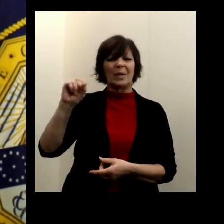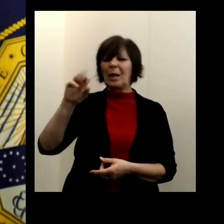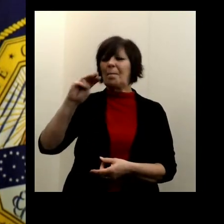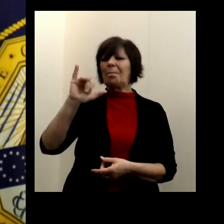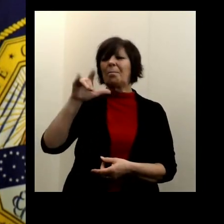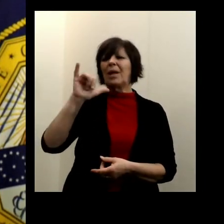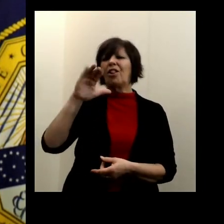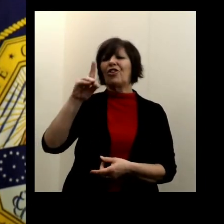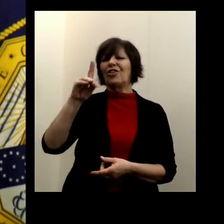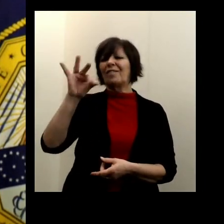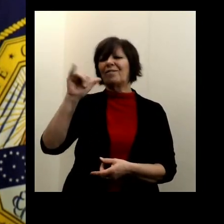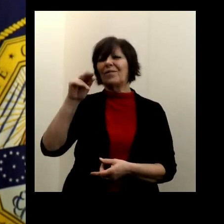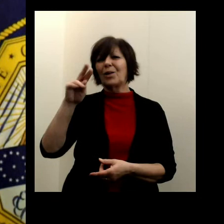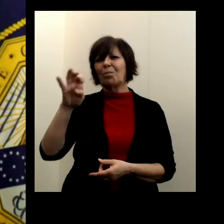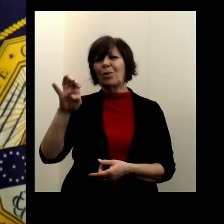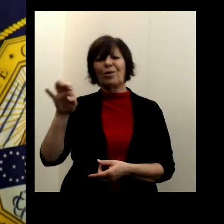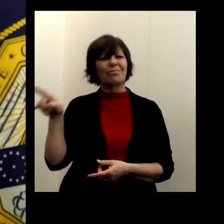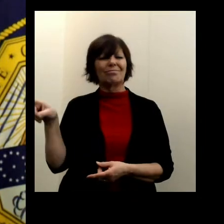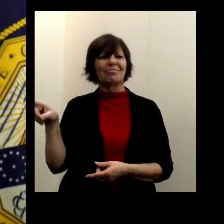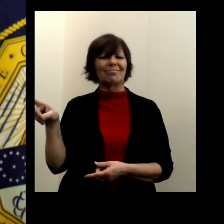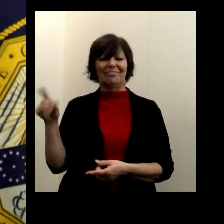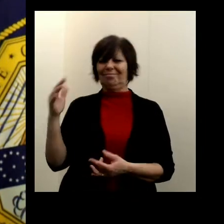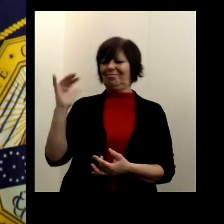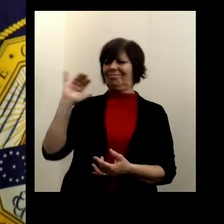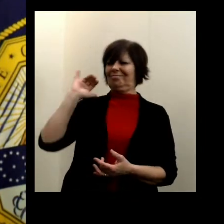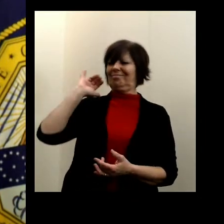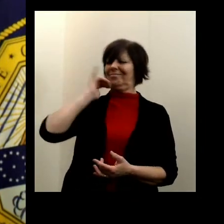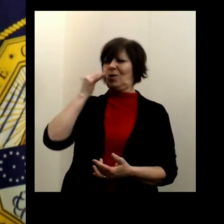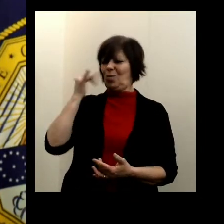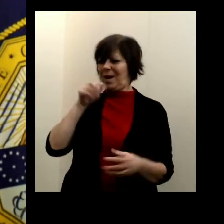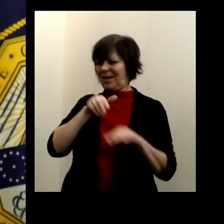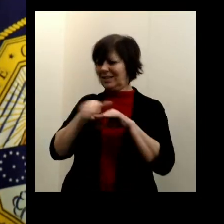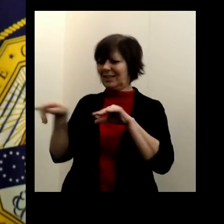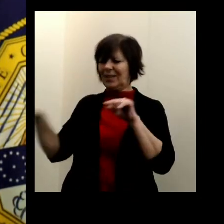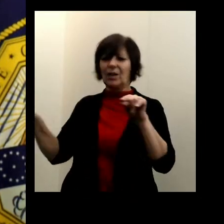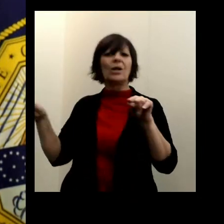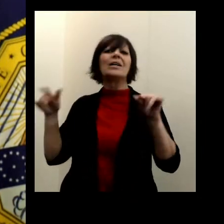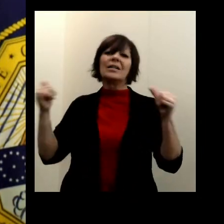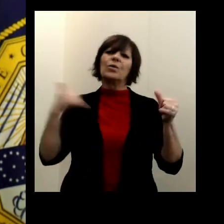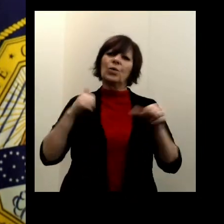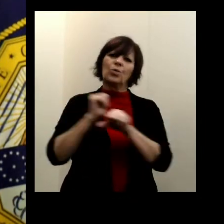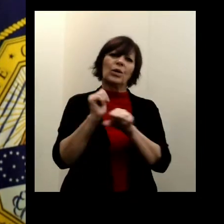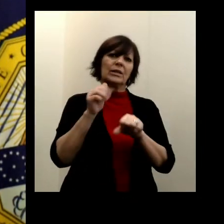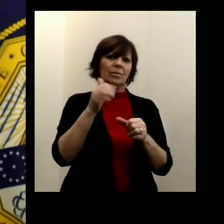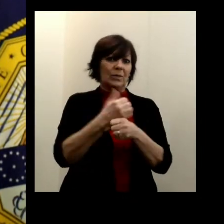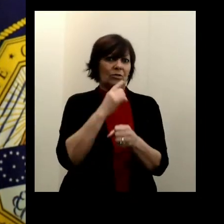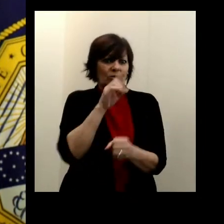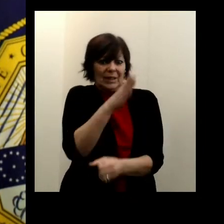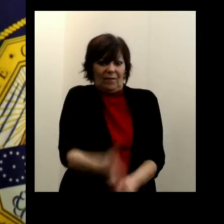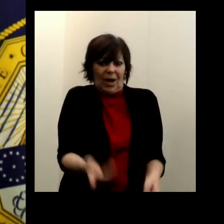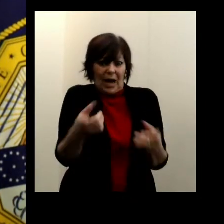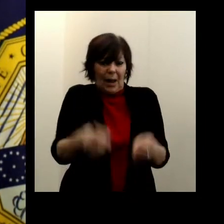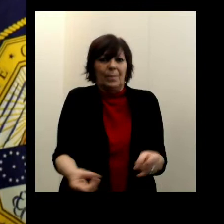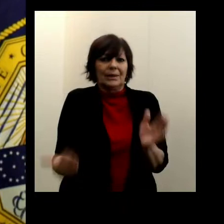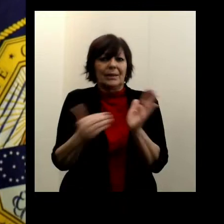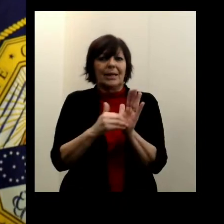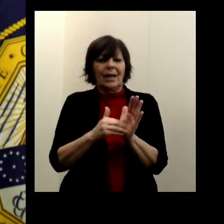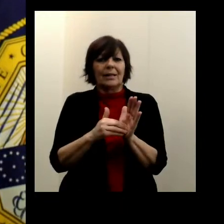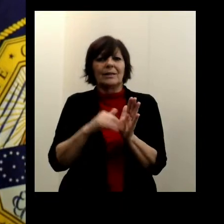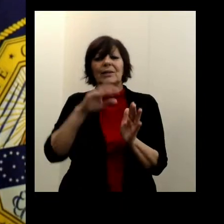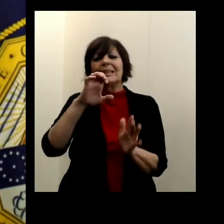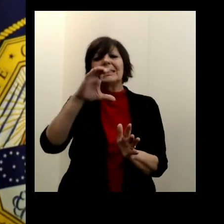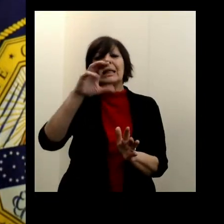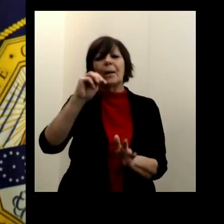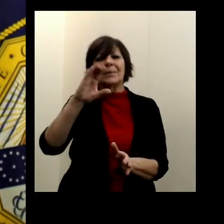why. Myself and the Lieutenant Governor have been working with New York State to try to ensure that that never happens again. So ECMC did not